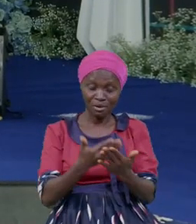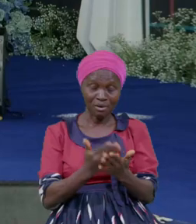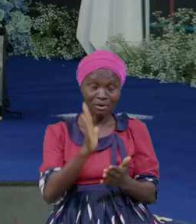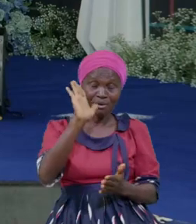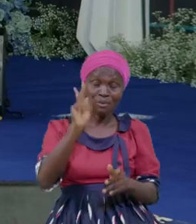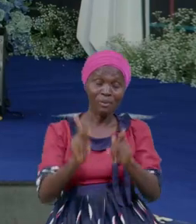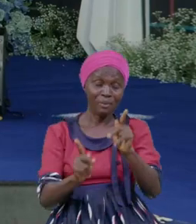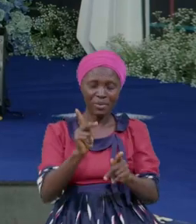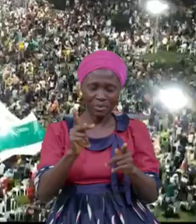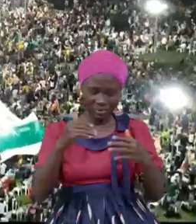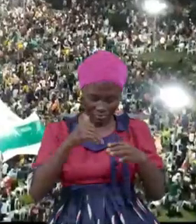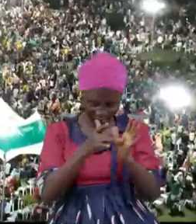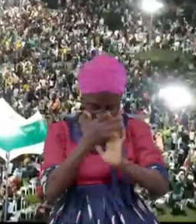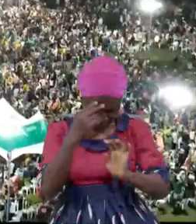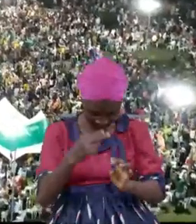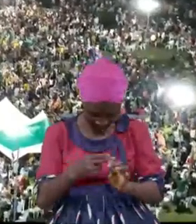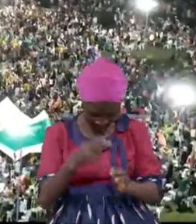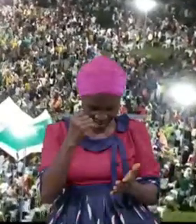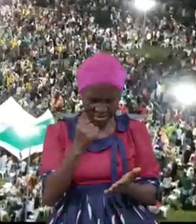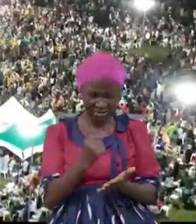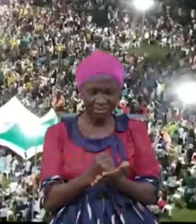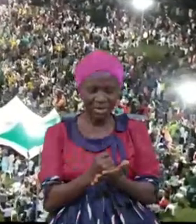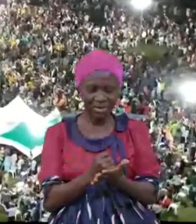in Jesus' name.